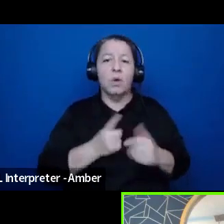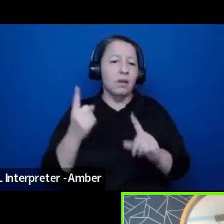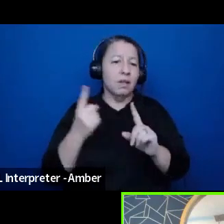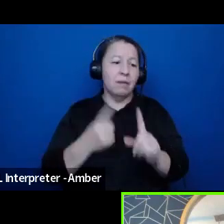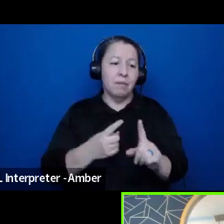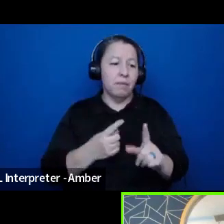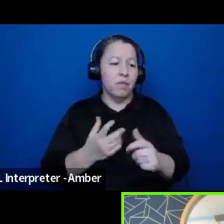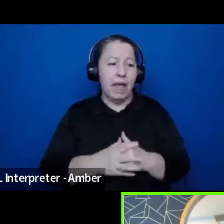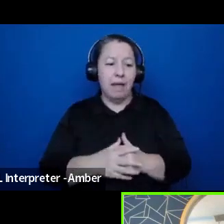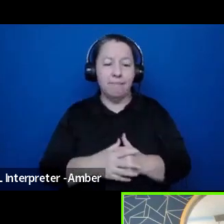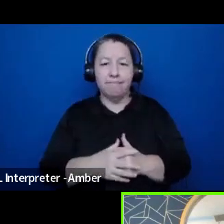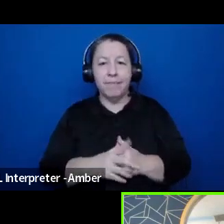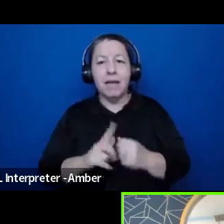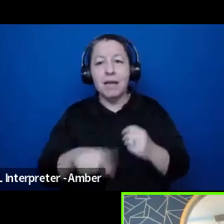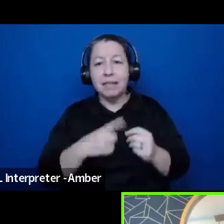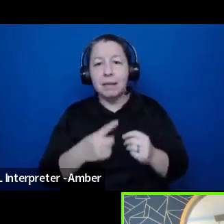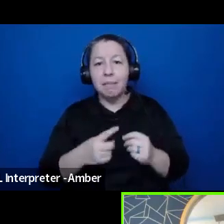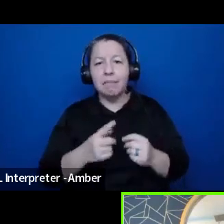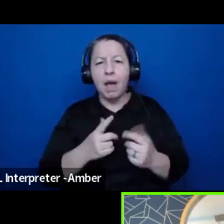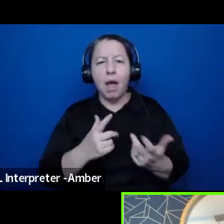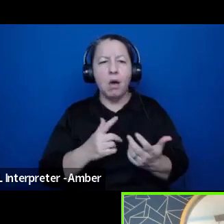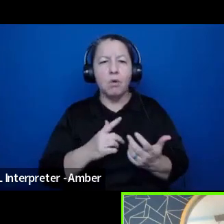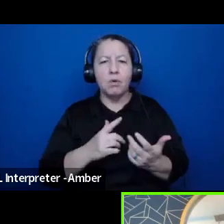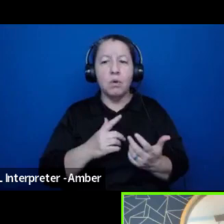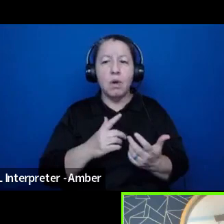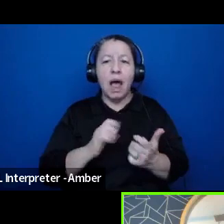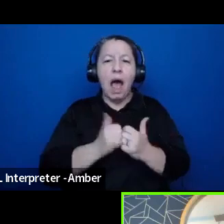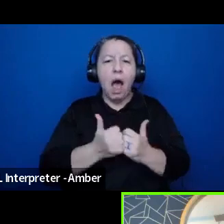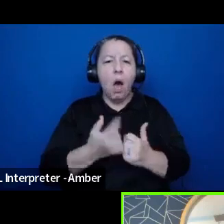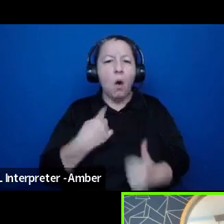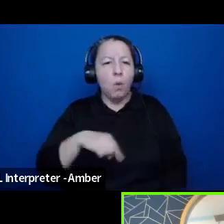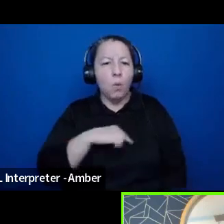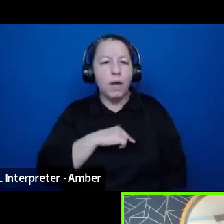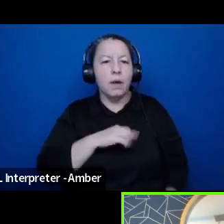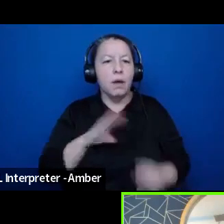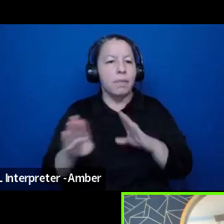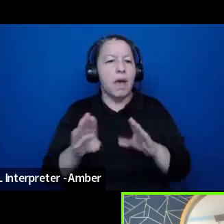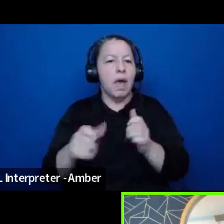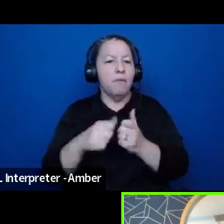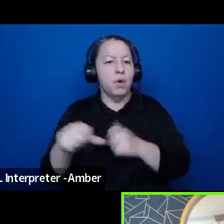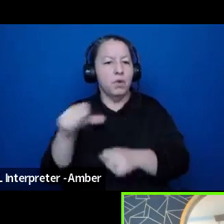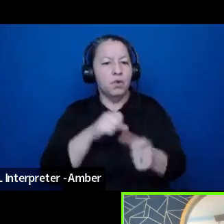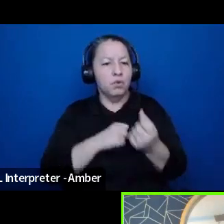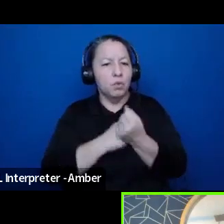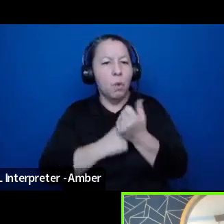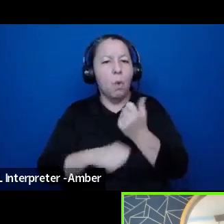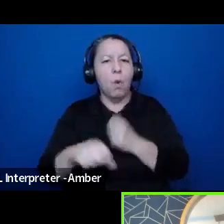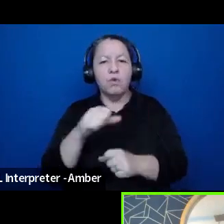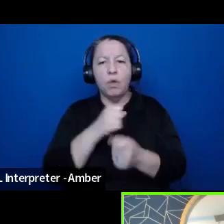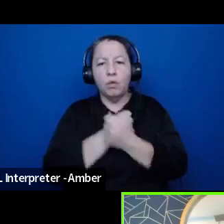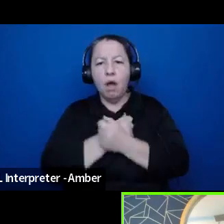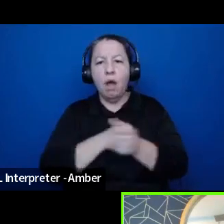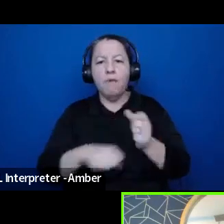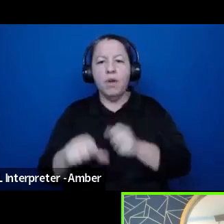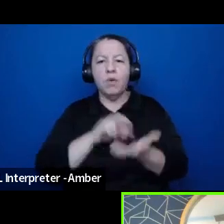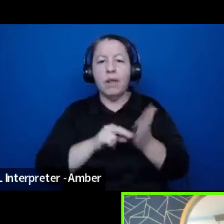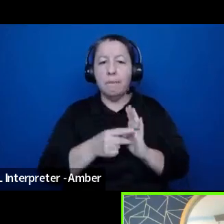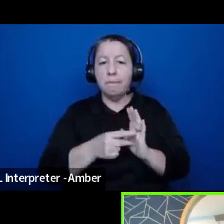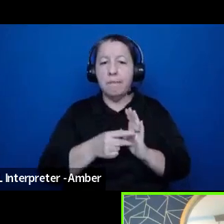we good relatives to each other? And what does that even mean? You know, I hear that a lot. I hear a